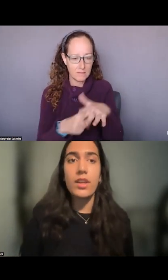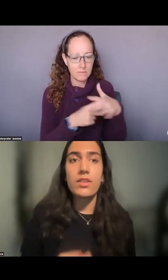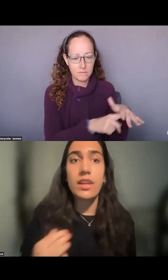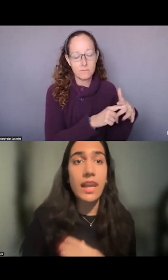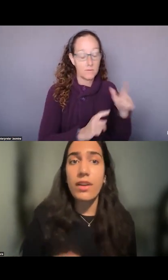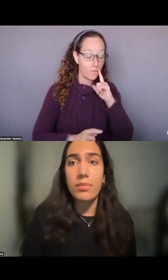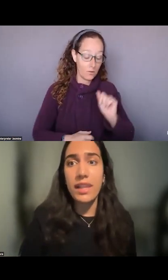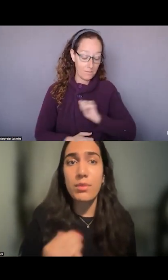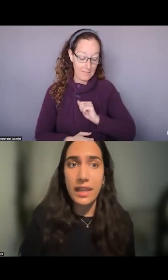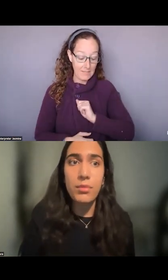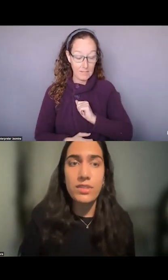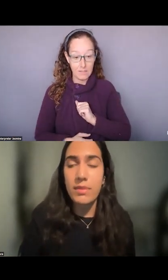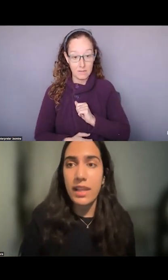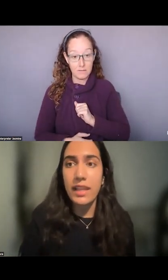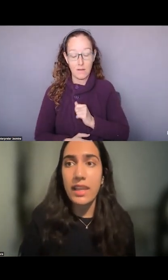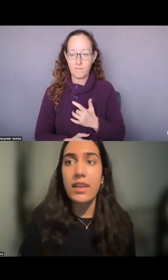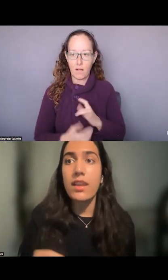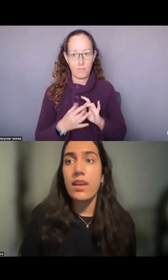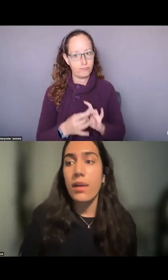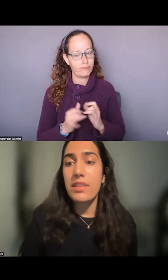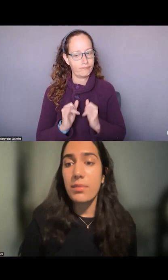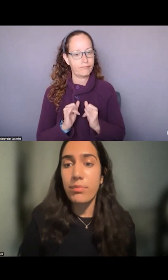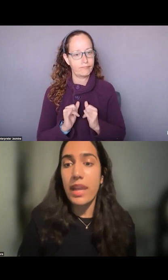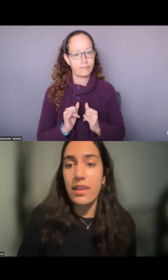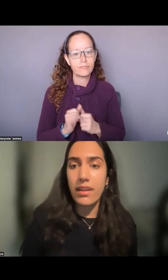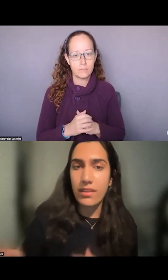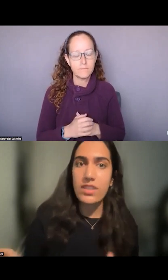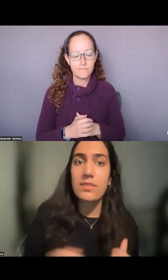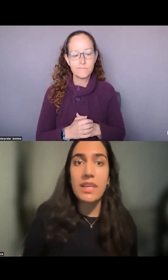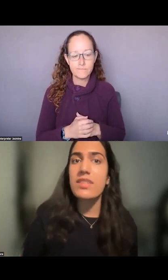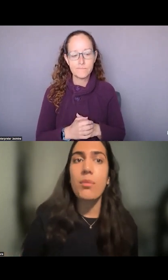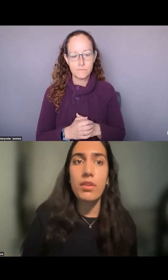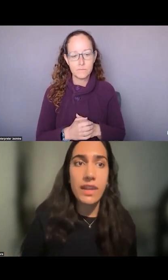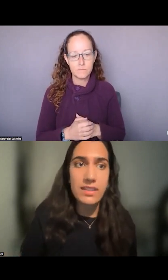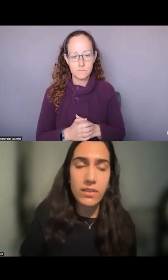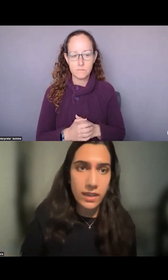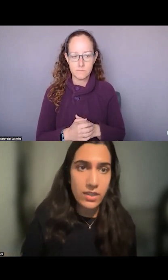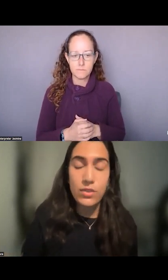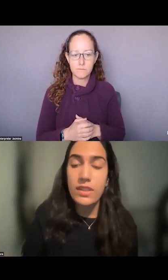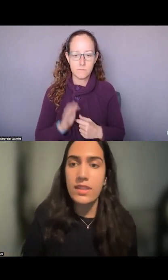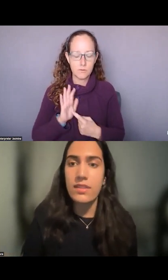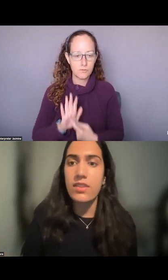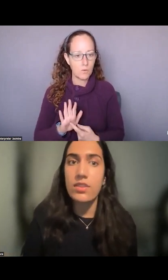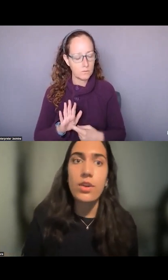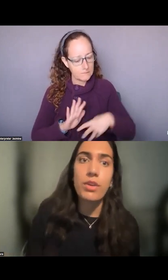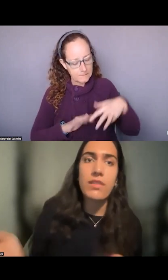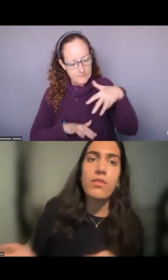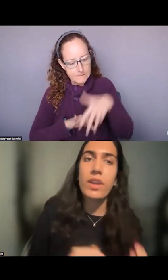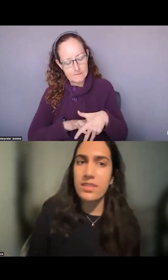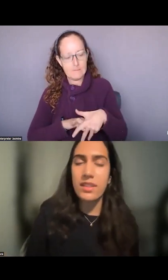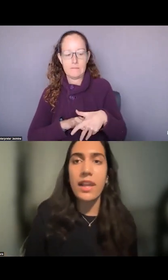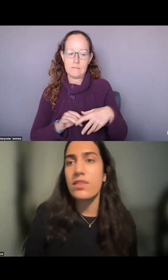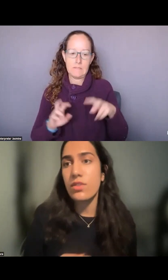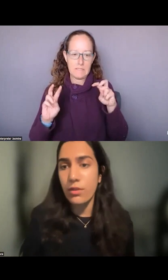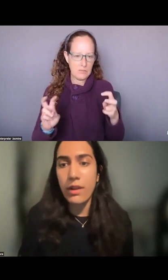super incredibly relatable, something that I think it just speaks to how pervasive of an issue this is, and just bringing